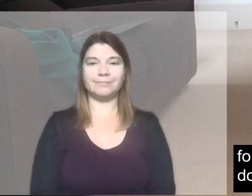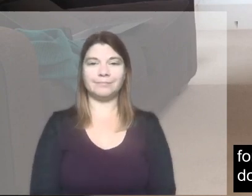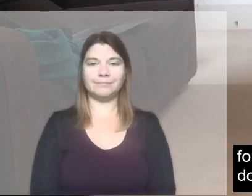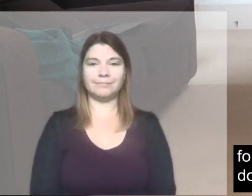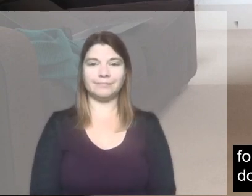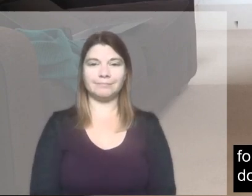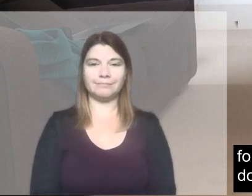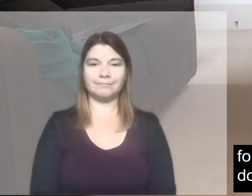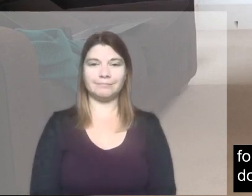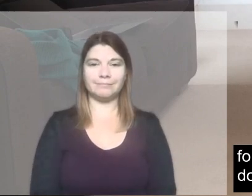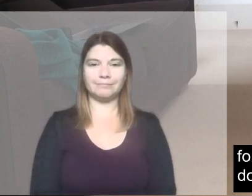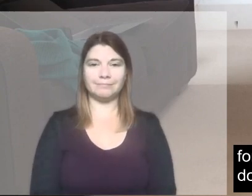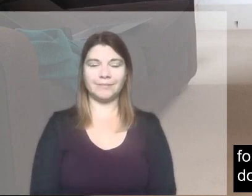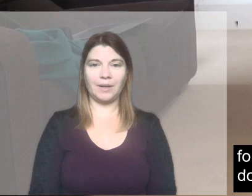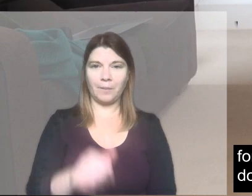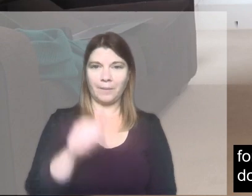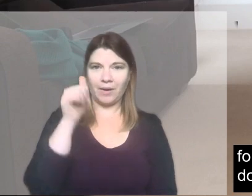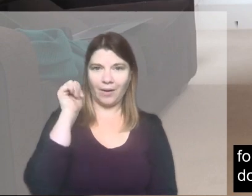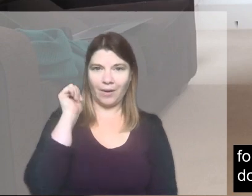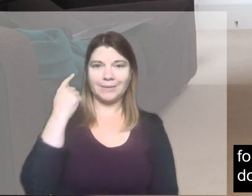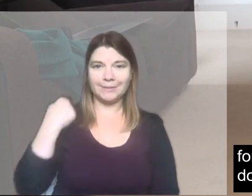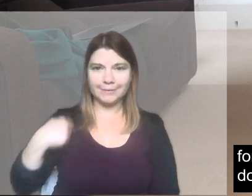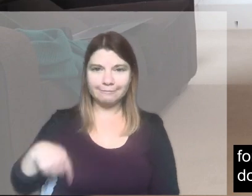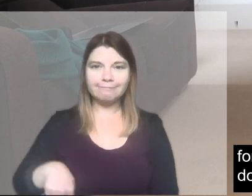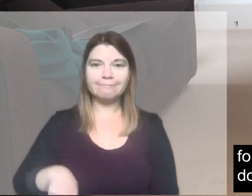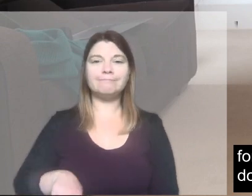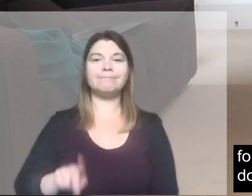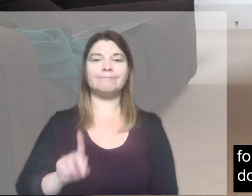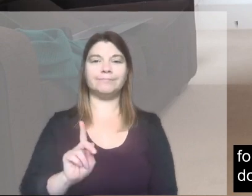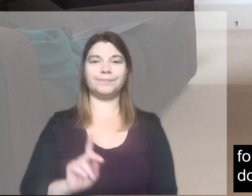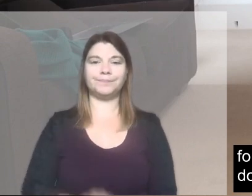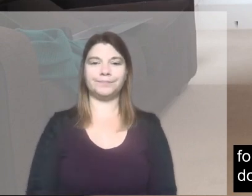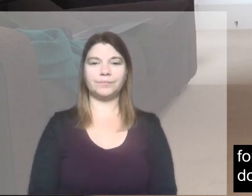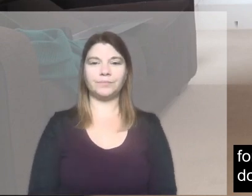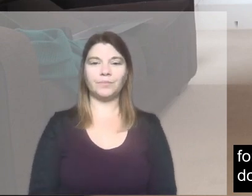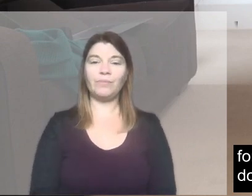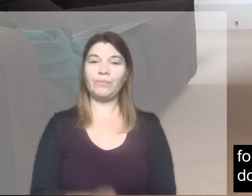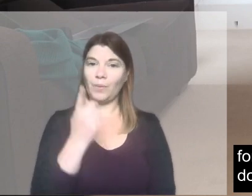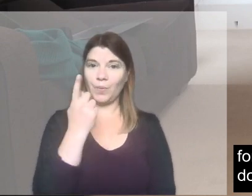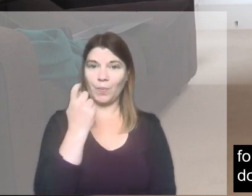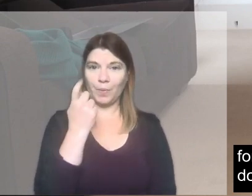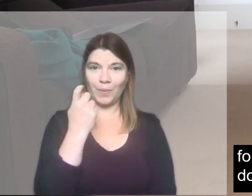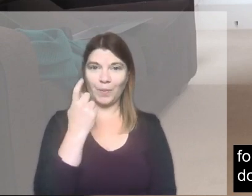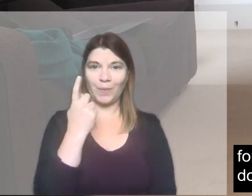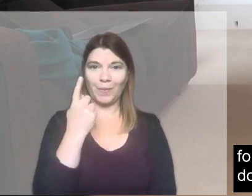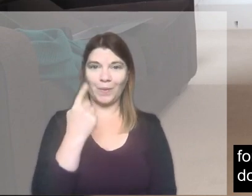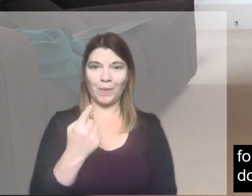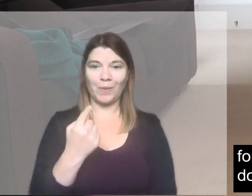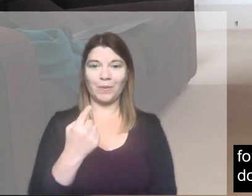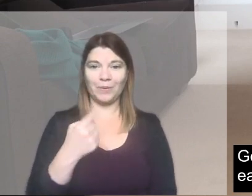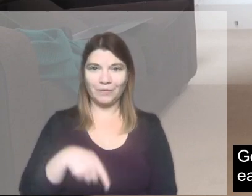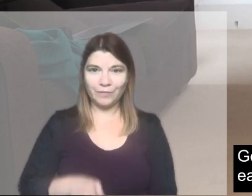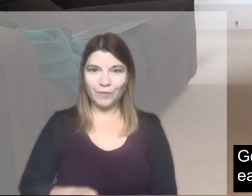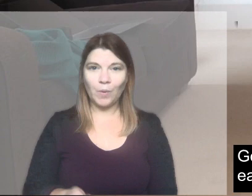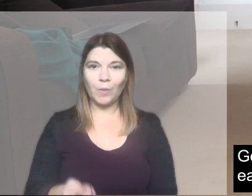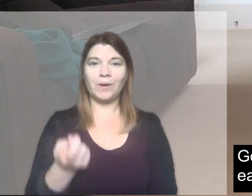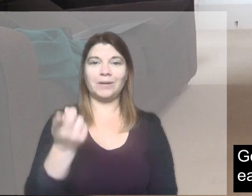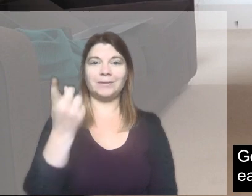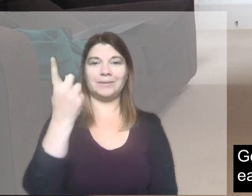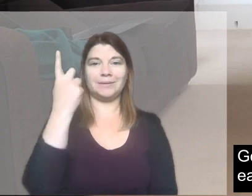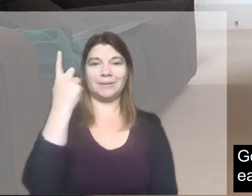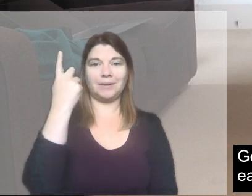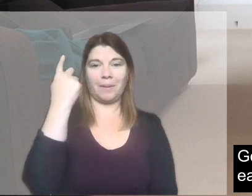forwards, up to the ears, back behind and down to the rib cage, drawing one more